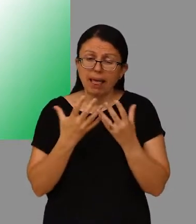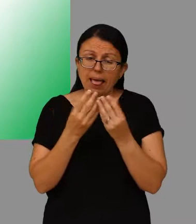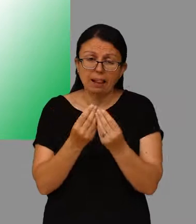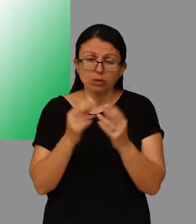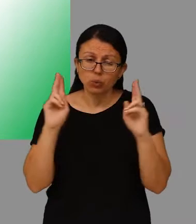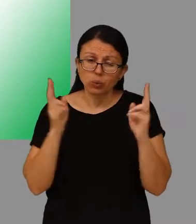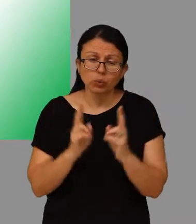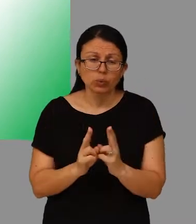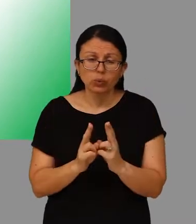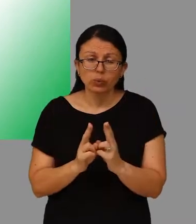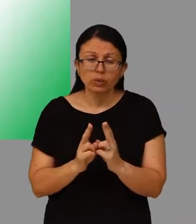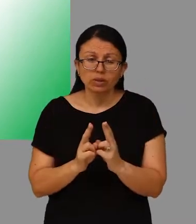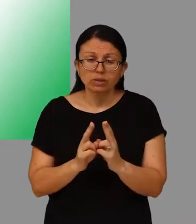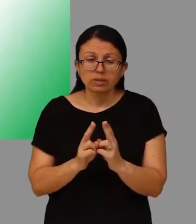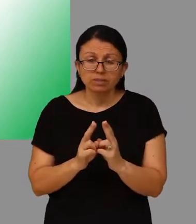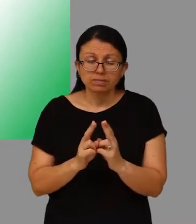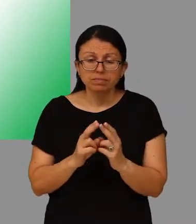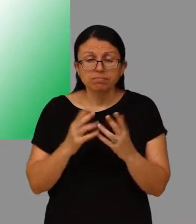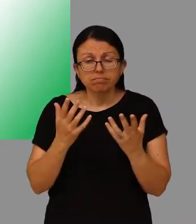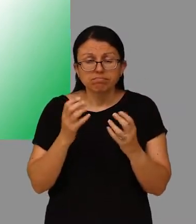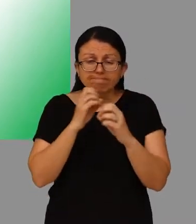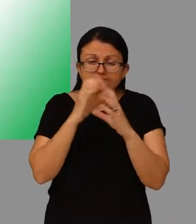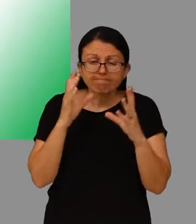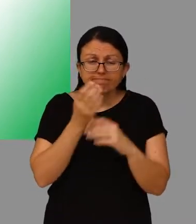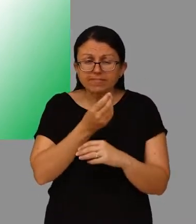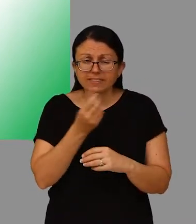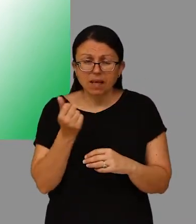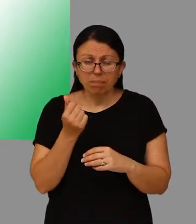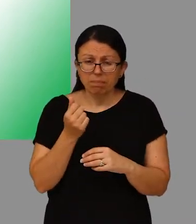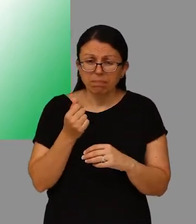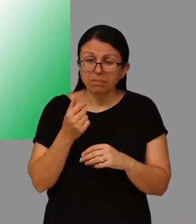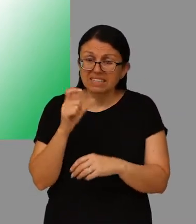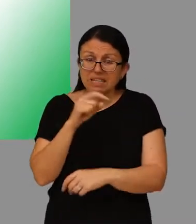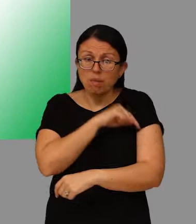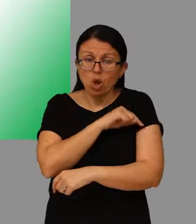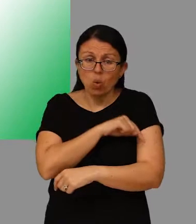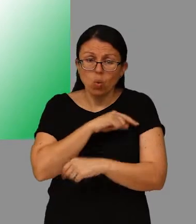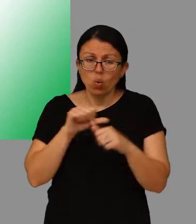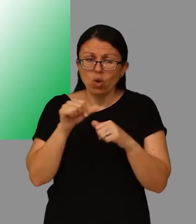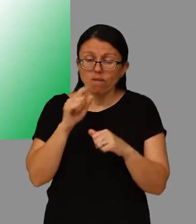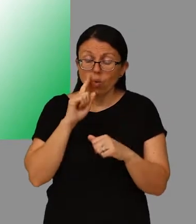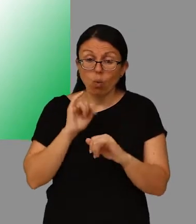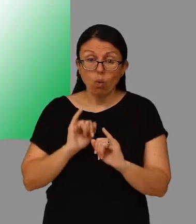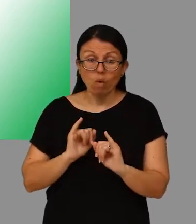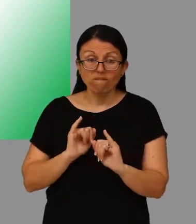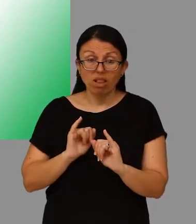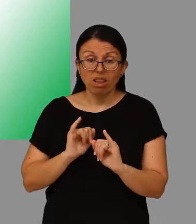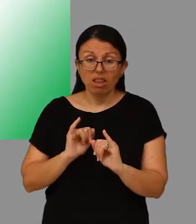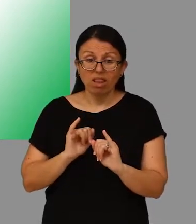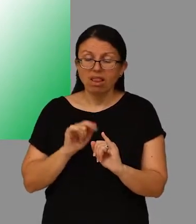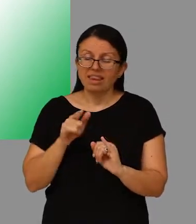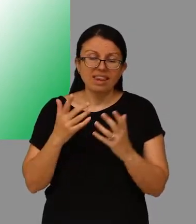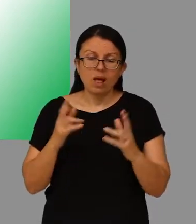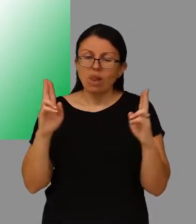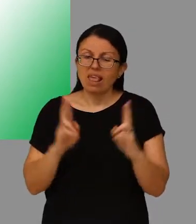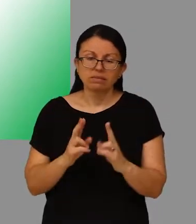manage side effects, so the picture from days gone by of somebody looking absolutely awful on chemotherapy is less